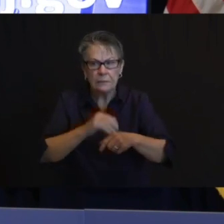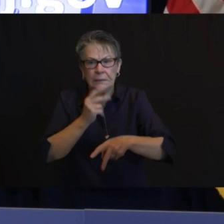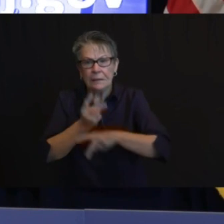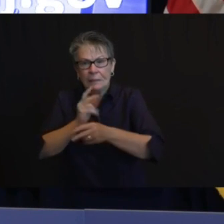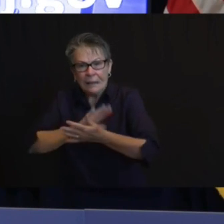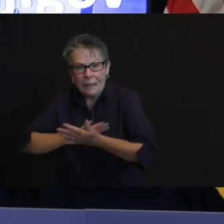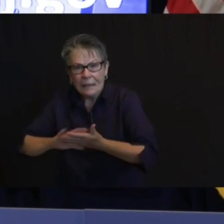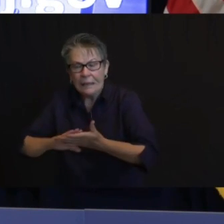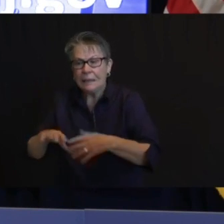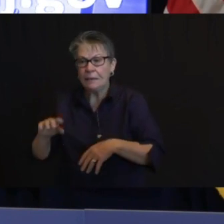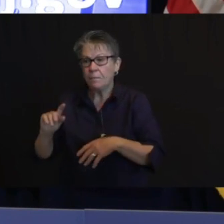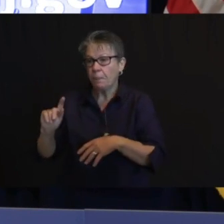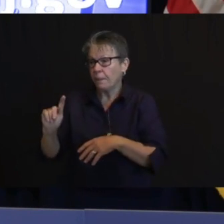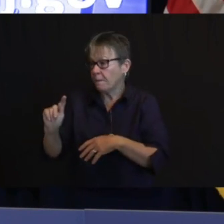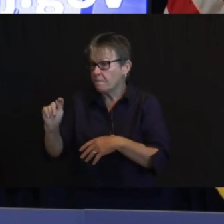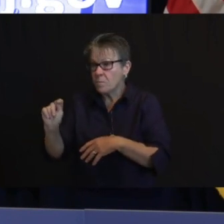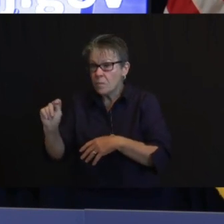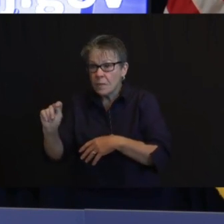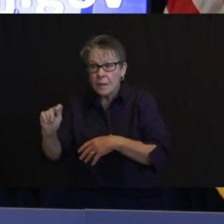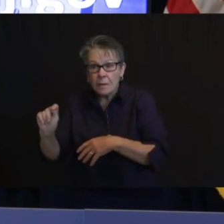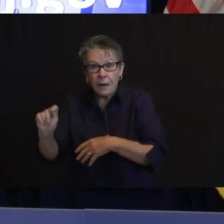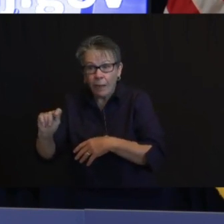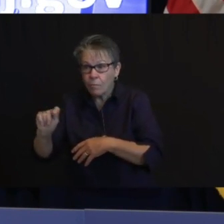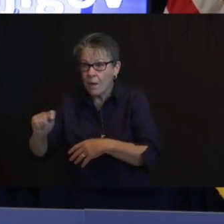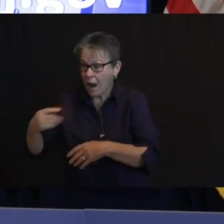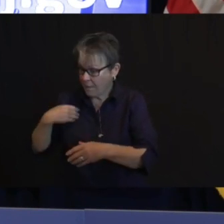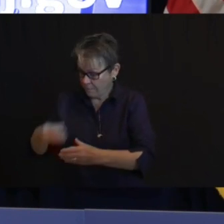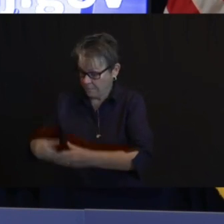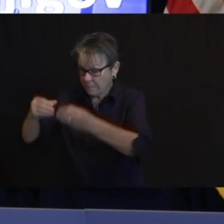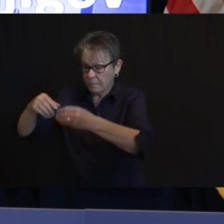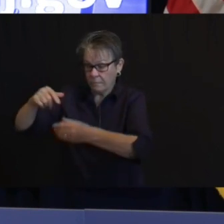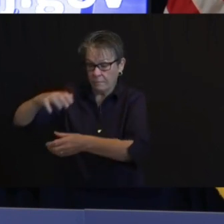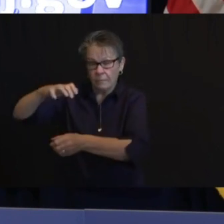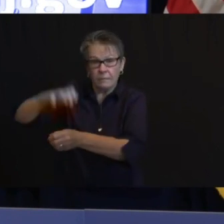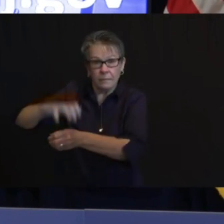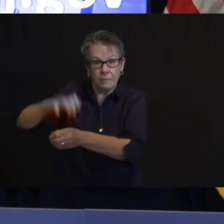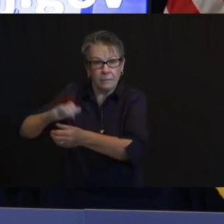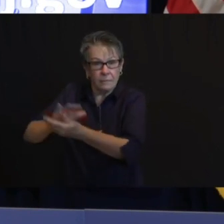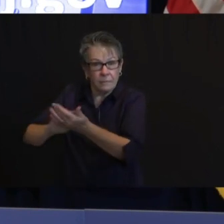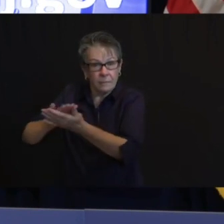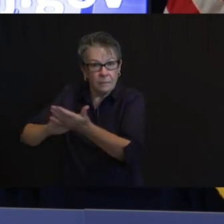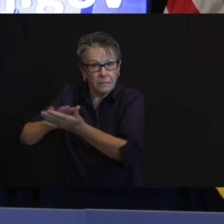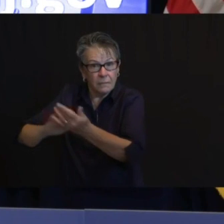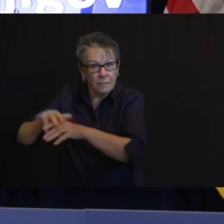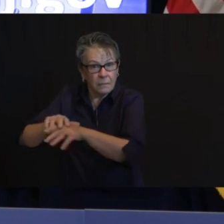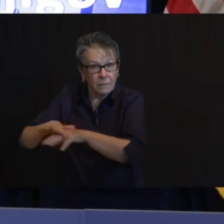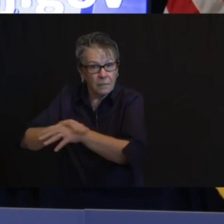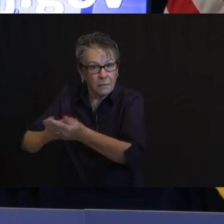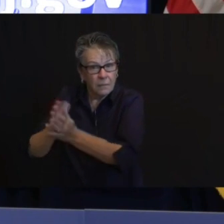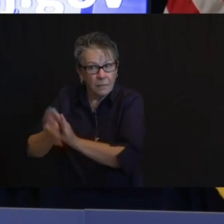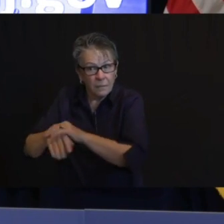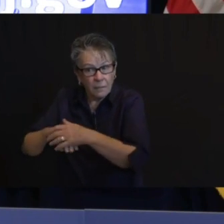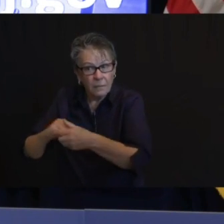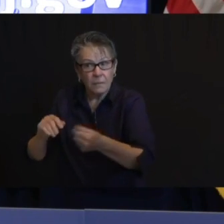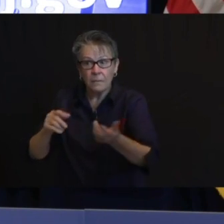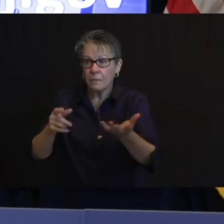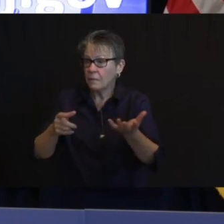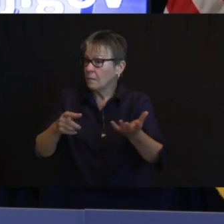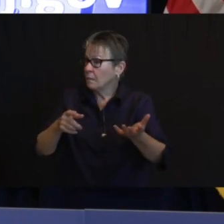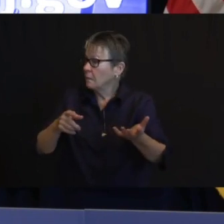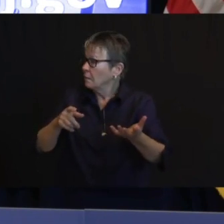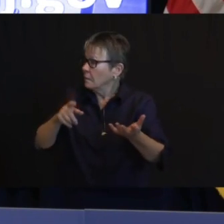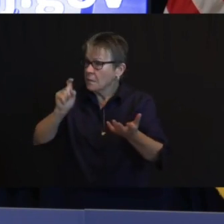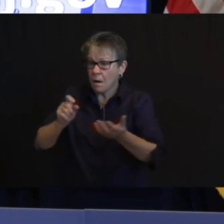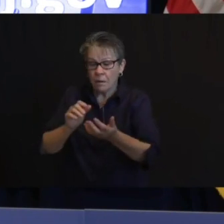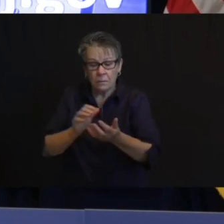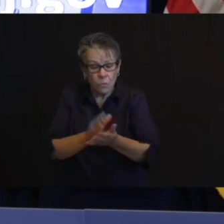and single-use towels. Remind attendees to wash their hands often with soap and water for at least 20 seconds, and use